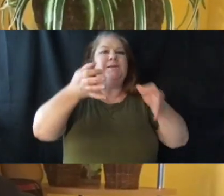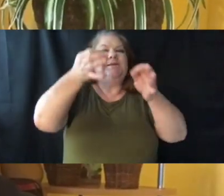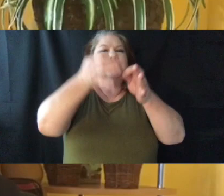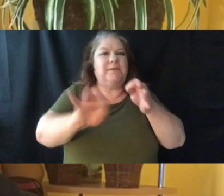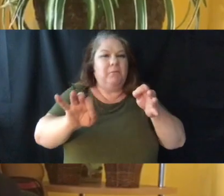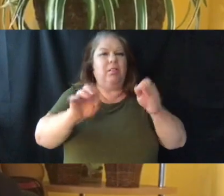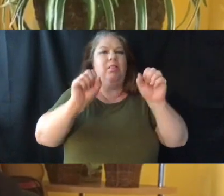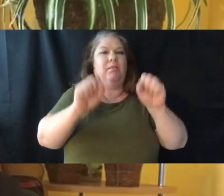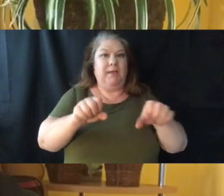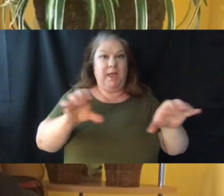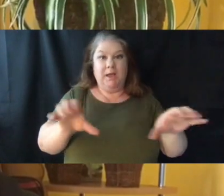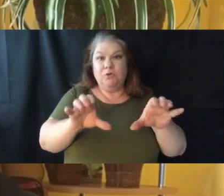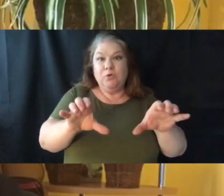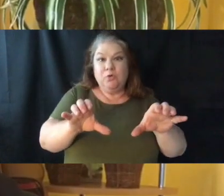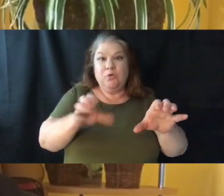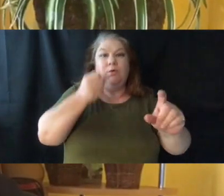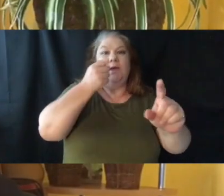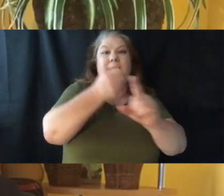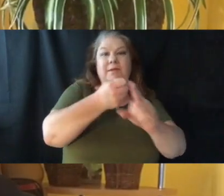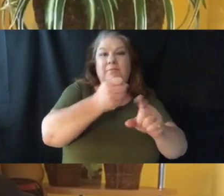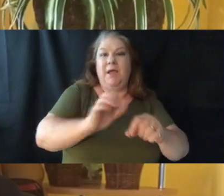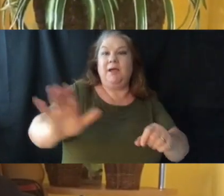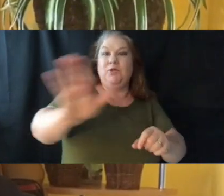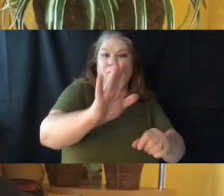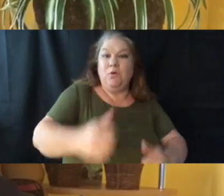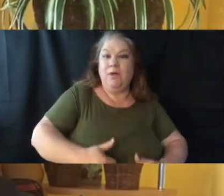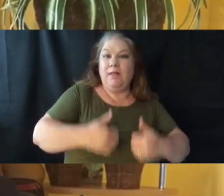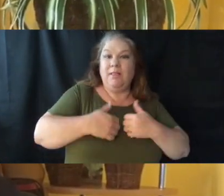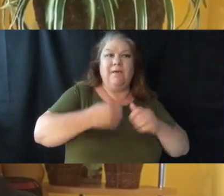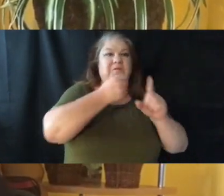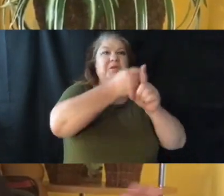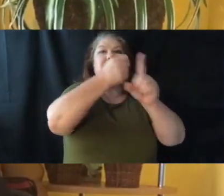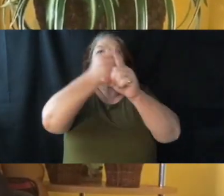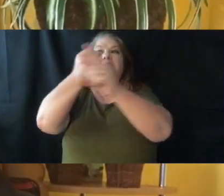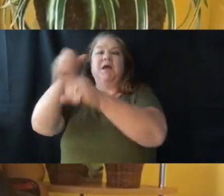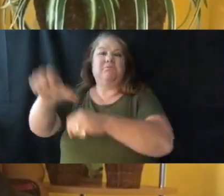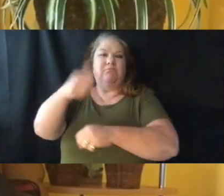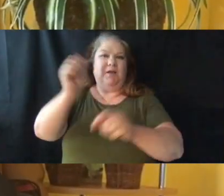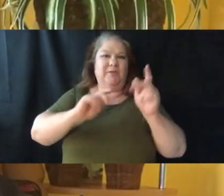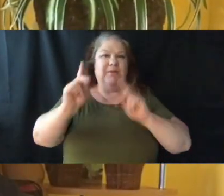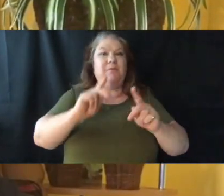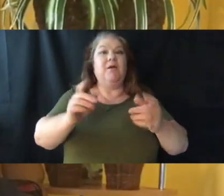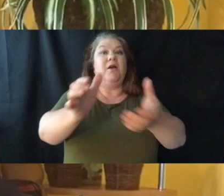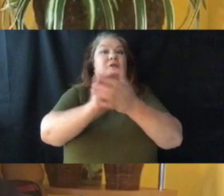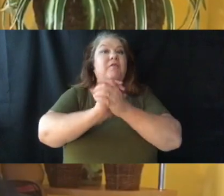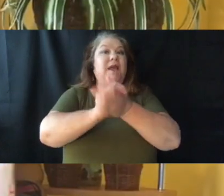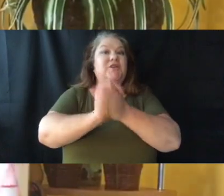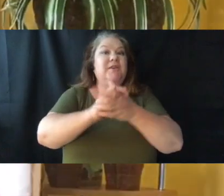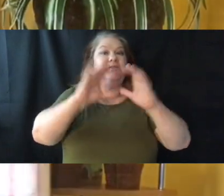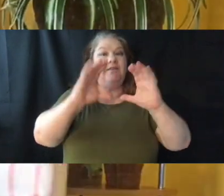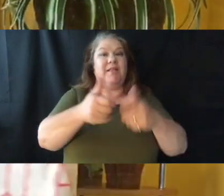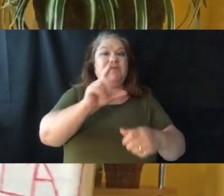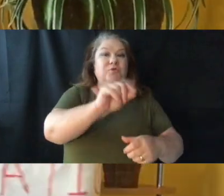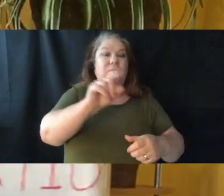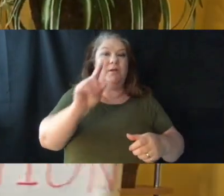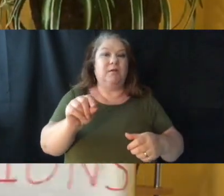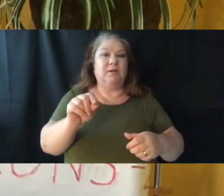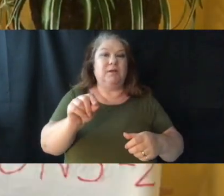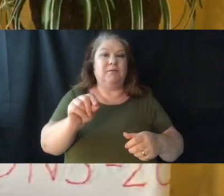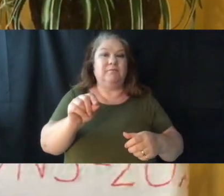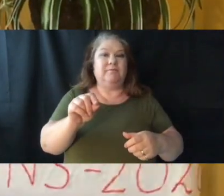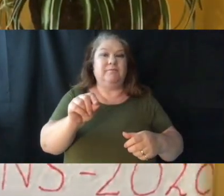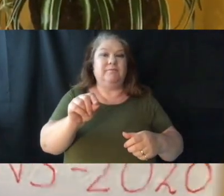you could do to impact your life and the lives of others. Congratulations, class of 2020.